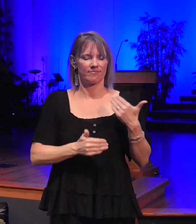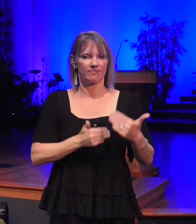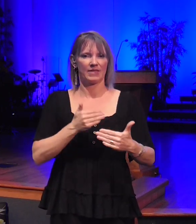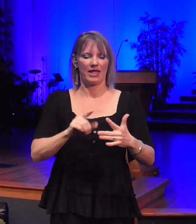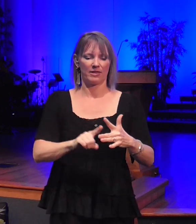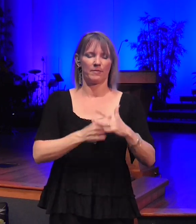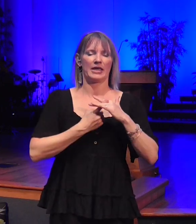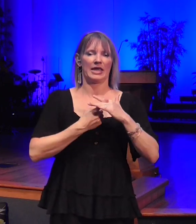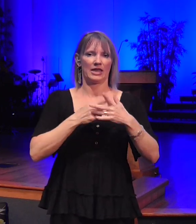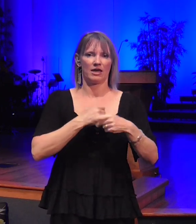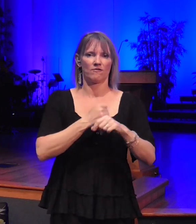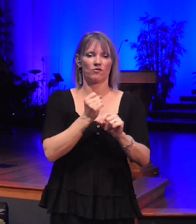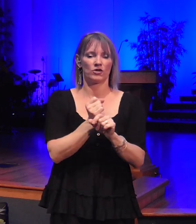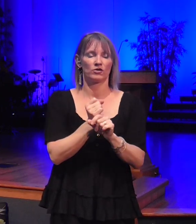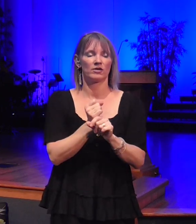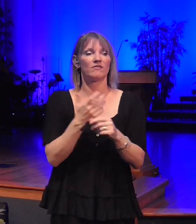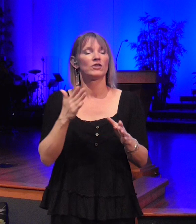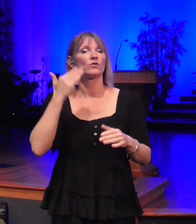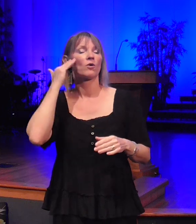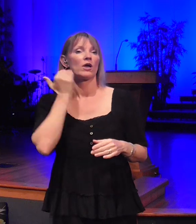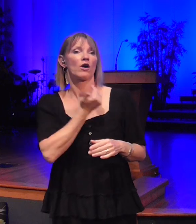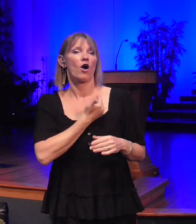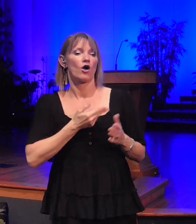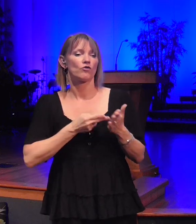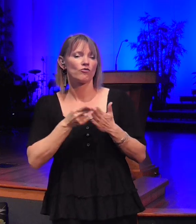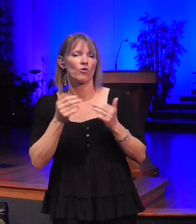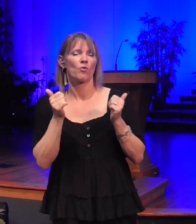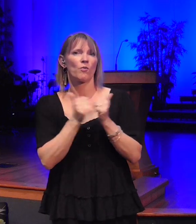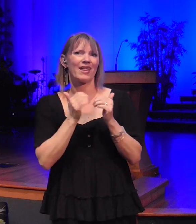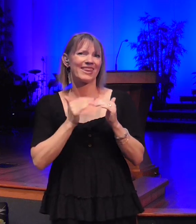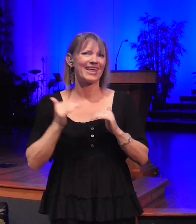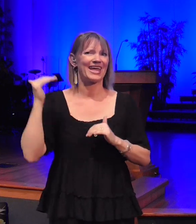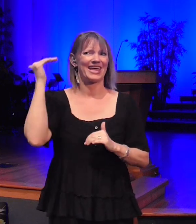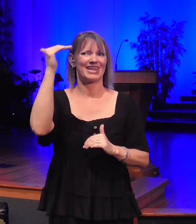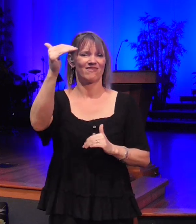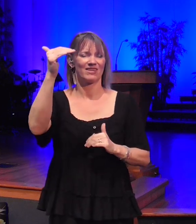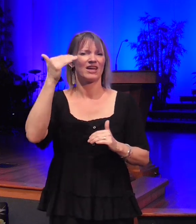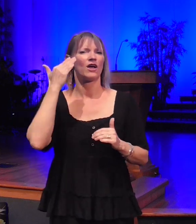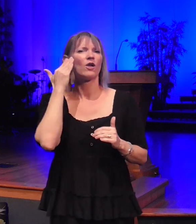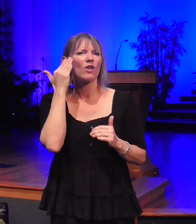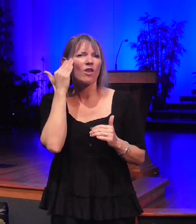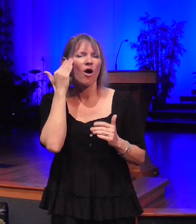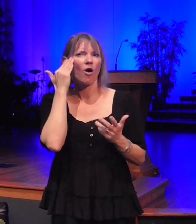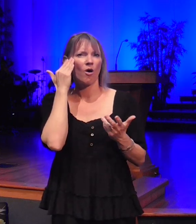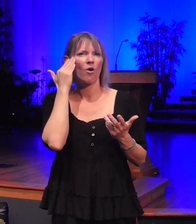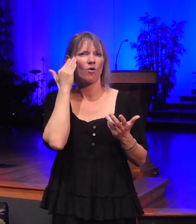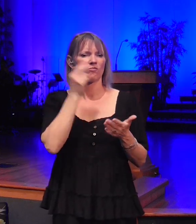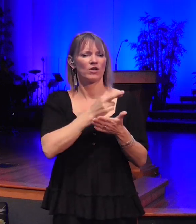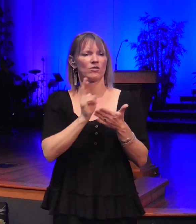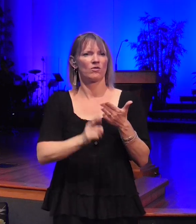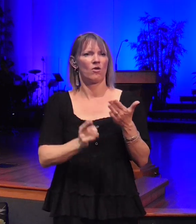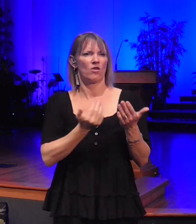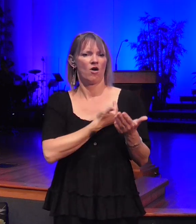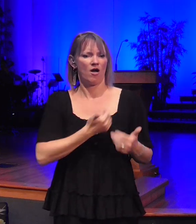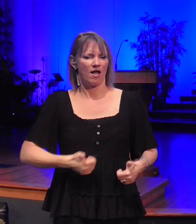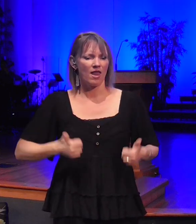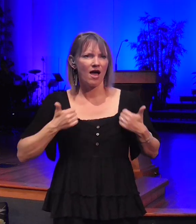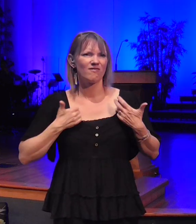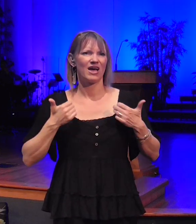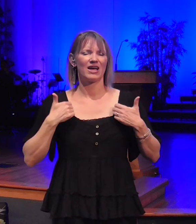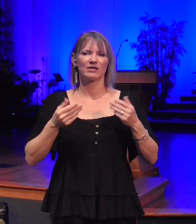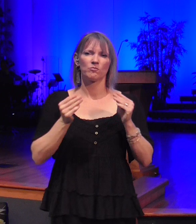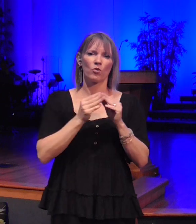Knowing our truth in relationship with the infinite, I know that its byproduct in our life is greater healing, greater